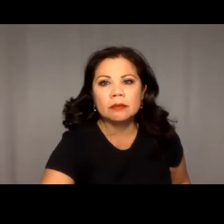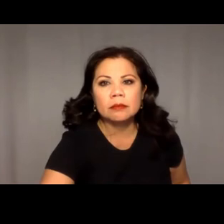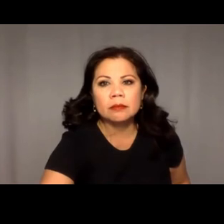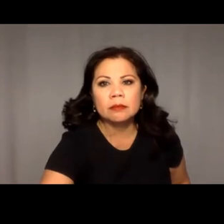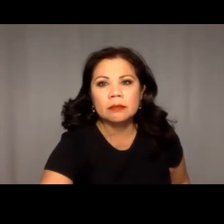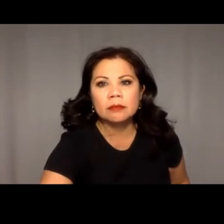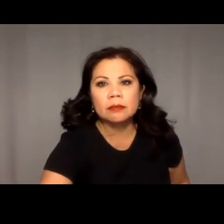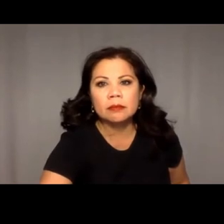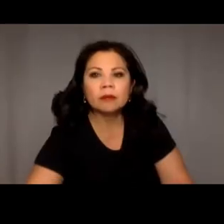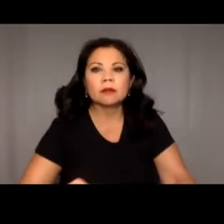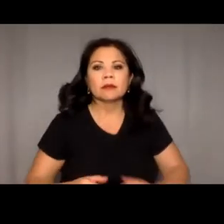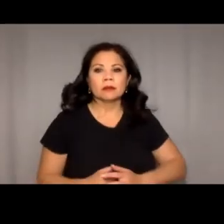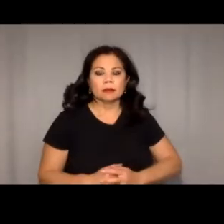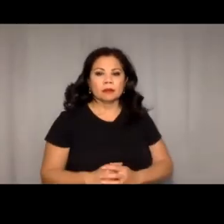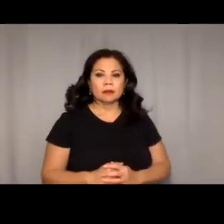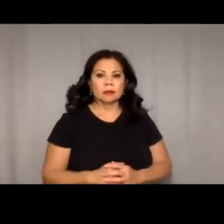Okay, I'm going to start with the same